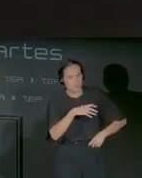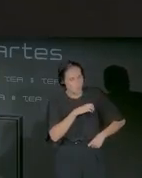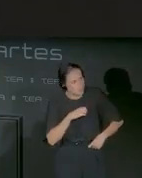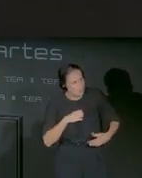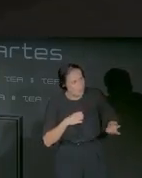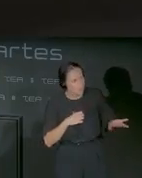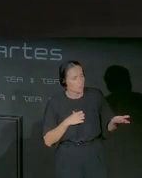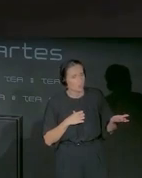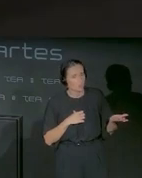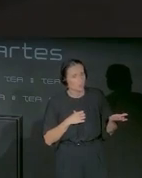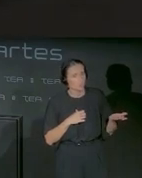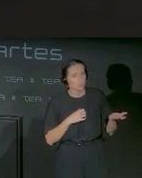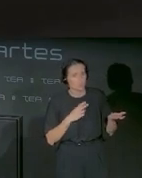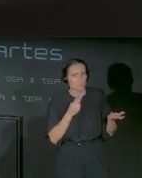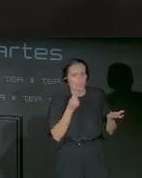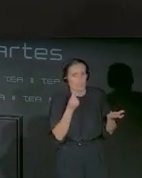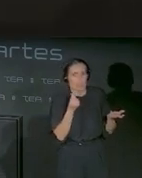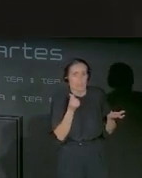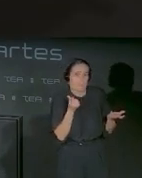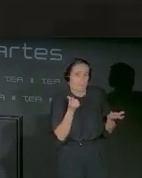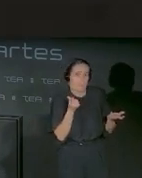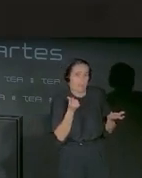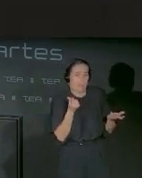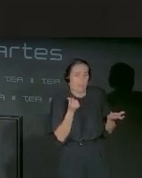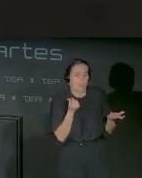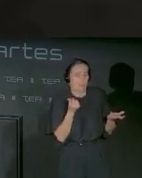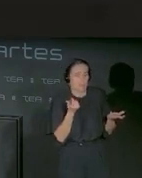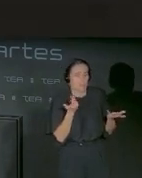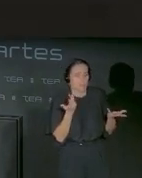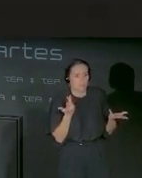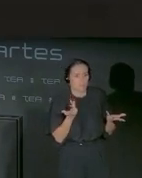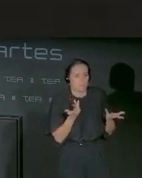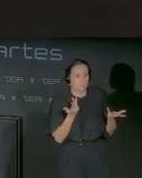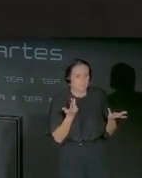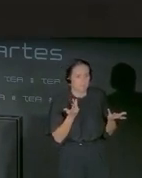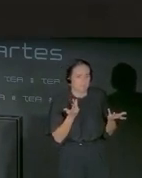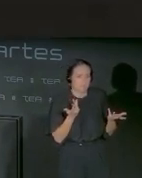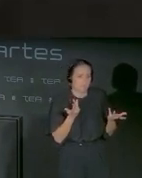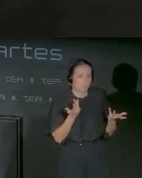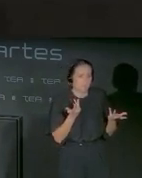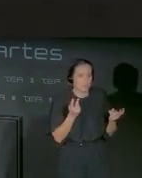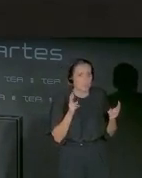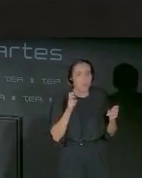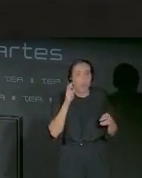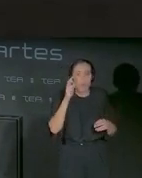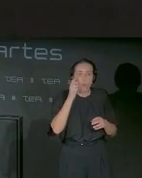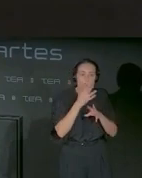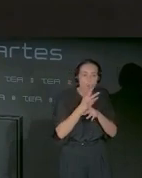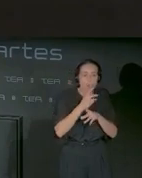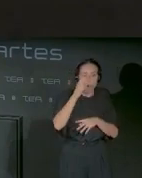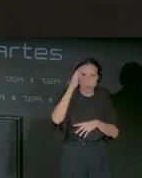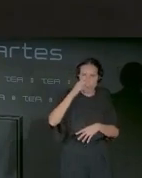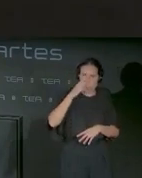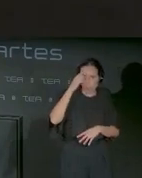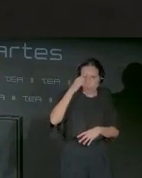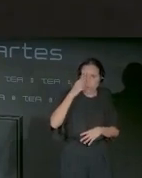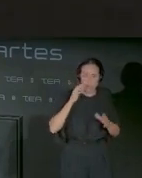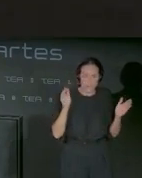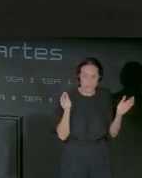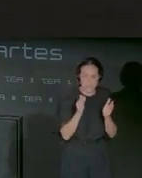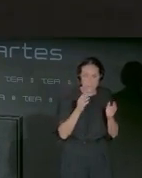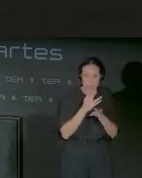I love like the cultural games. That's my true love for games, the small games. But when I talk to investors, they're mainly interested